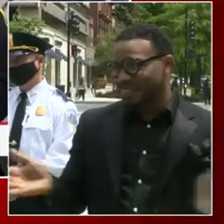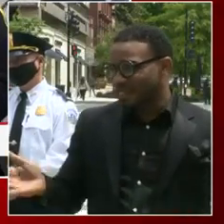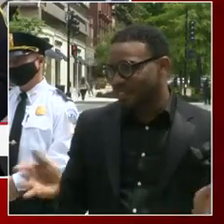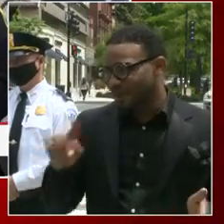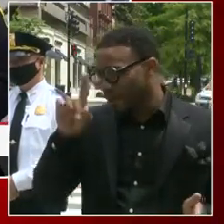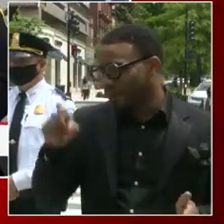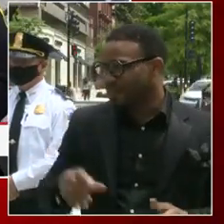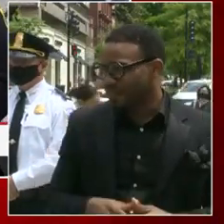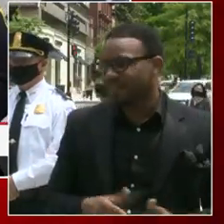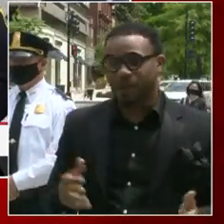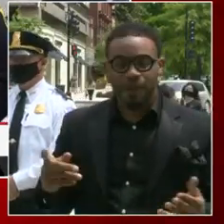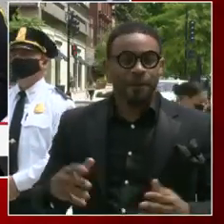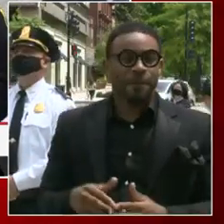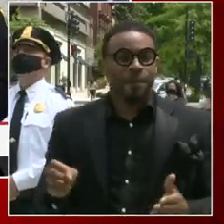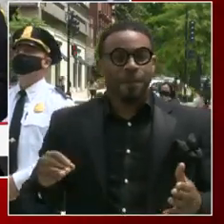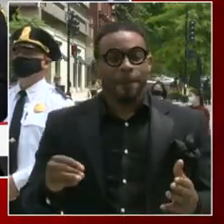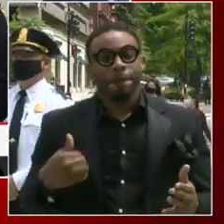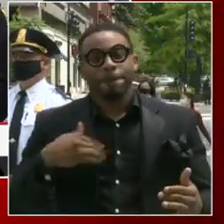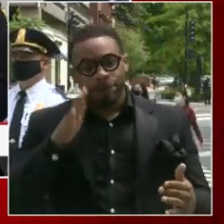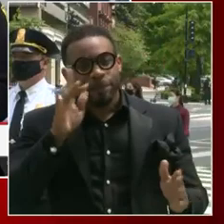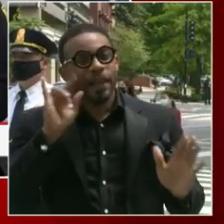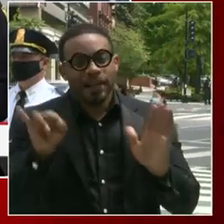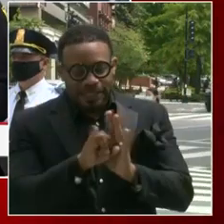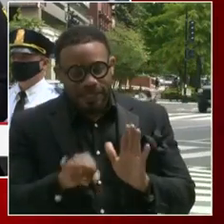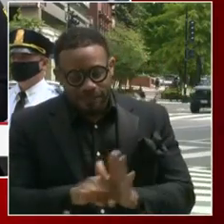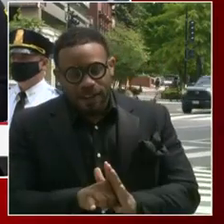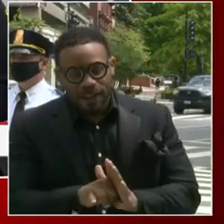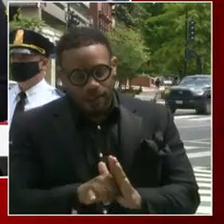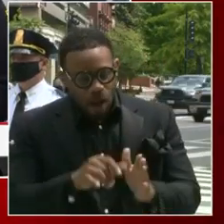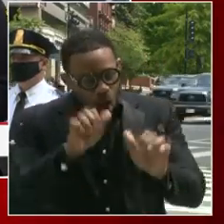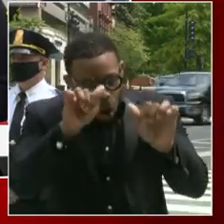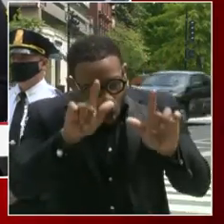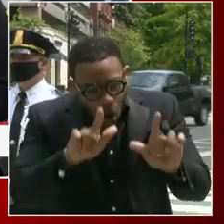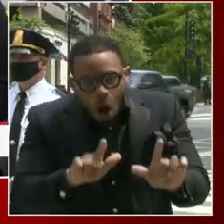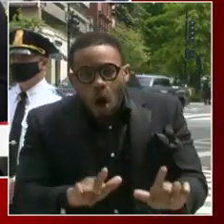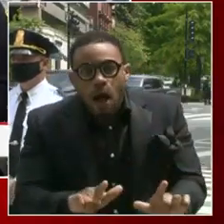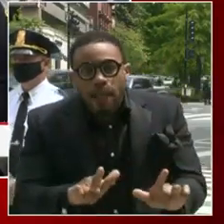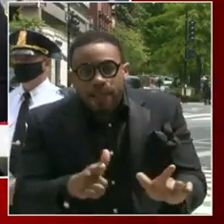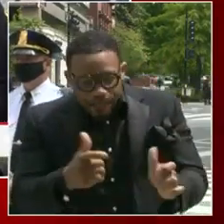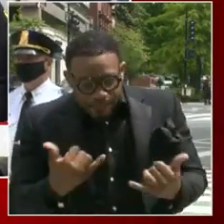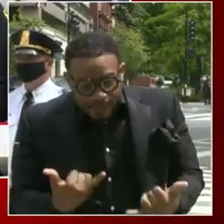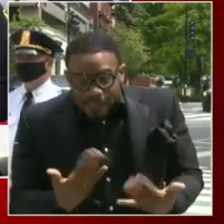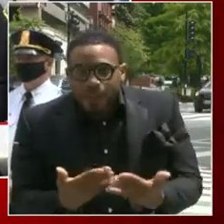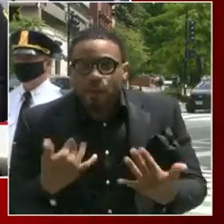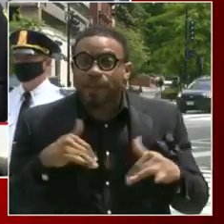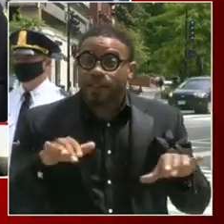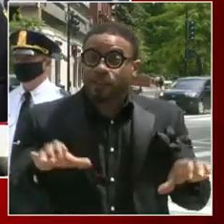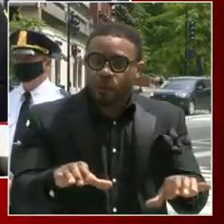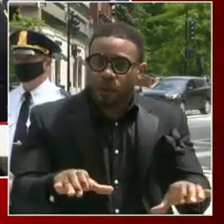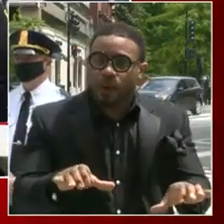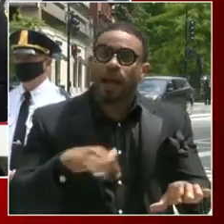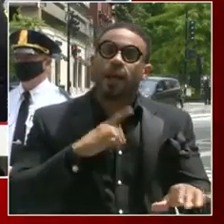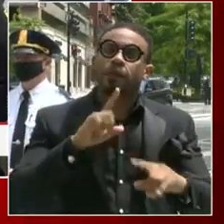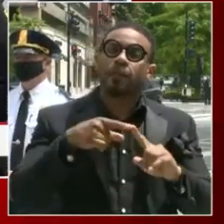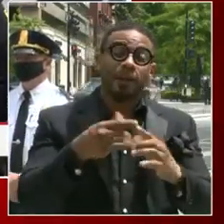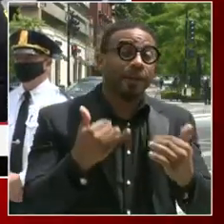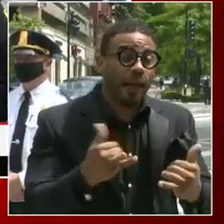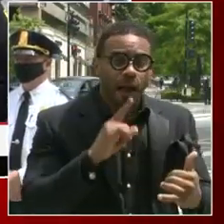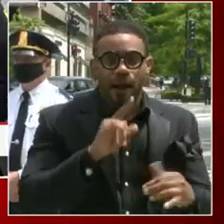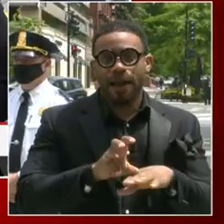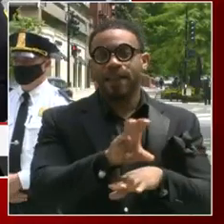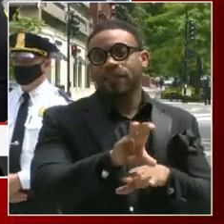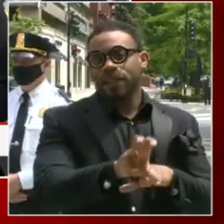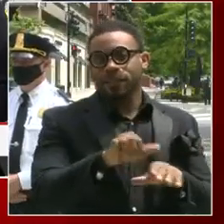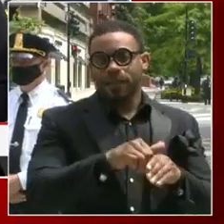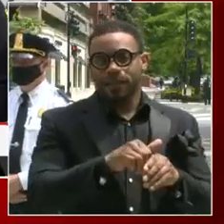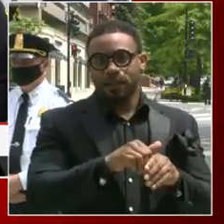it's a big bill, yeah. I can't remember. And so we will identify all of the immediate things that we can do. Now, what I'm talking about now are